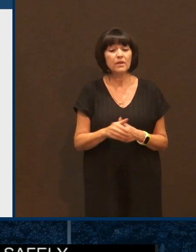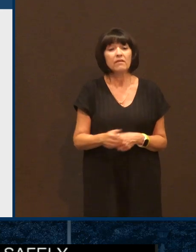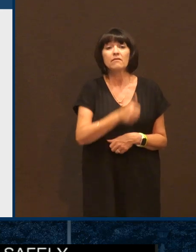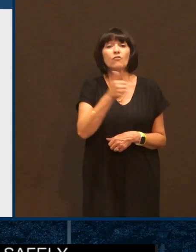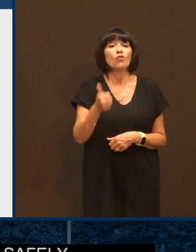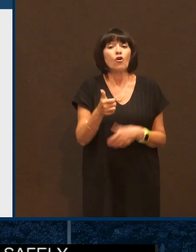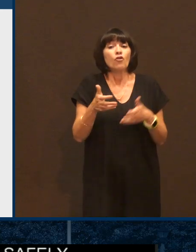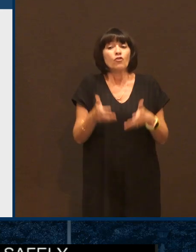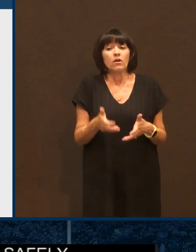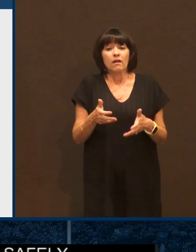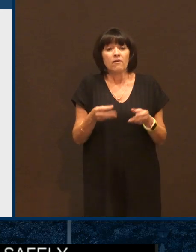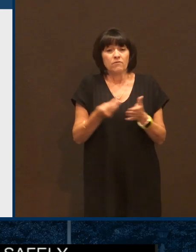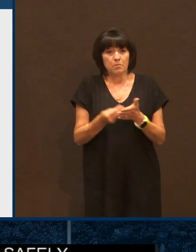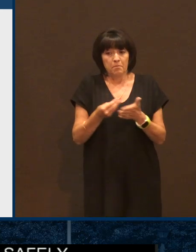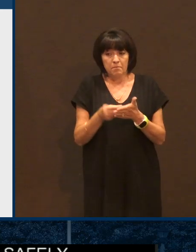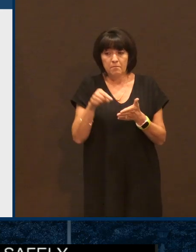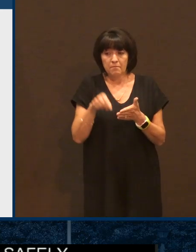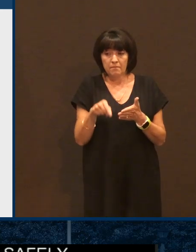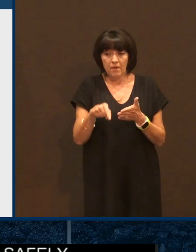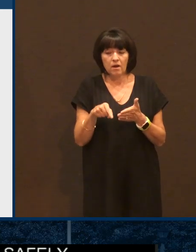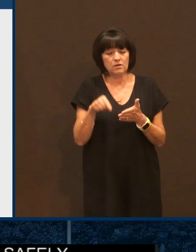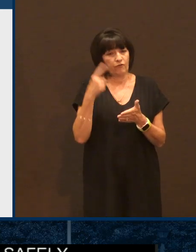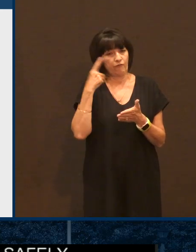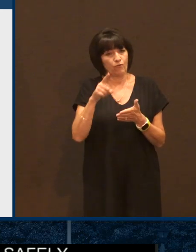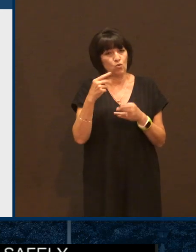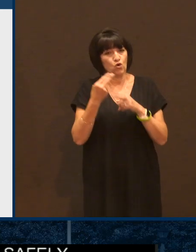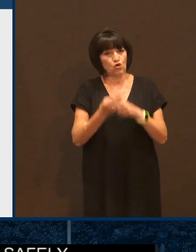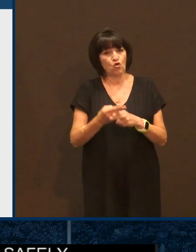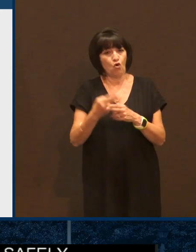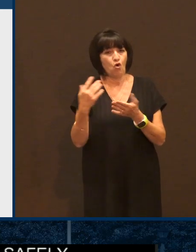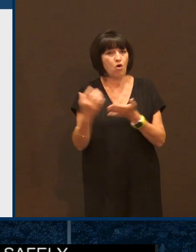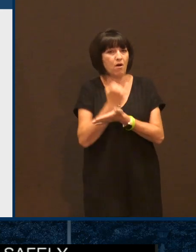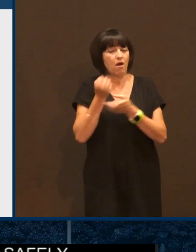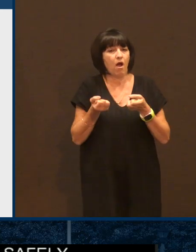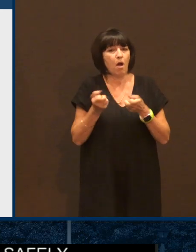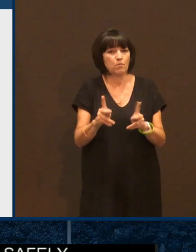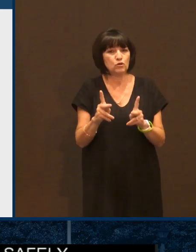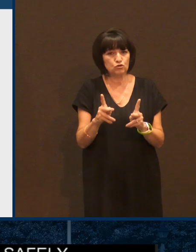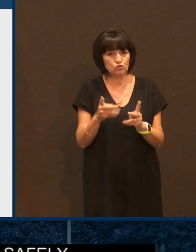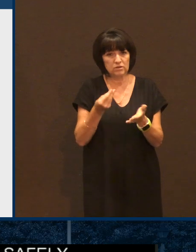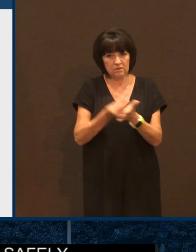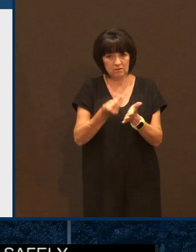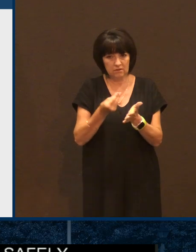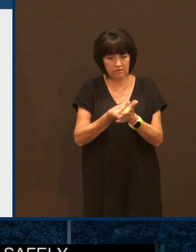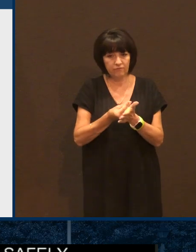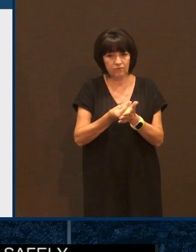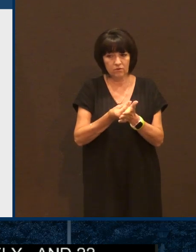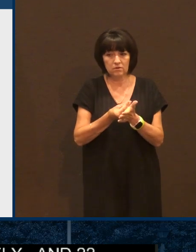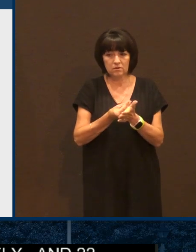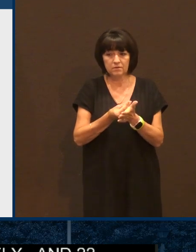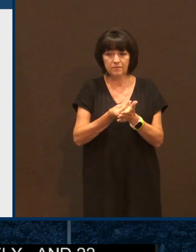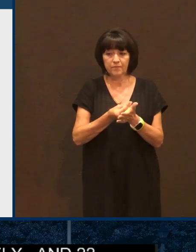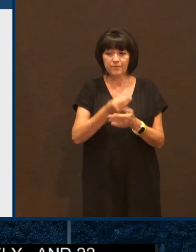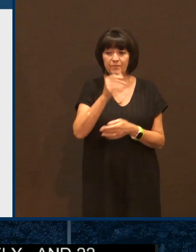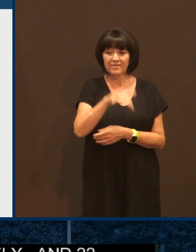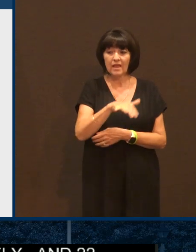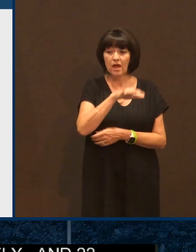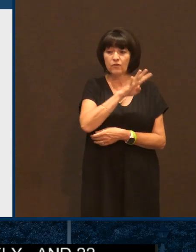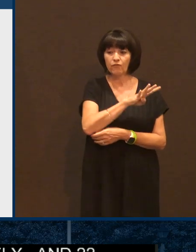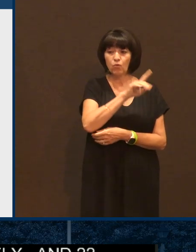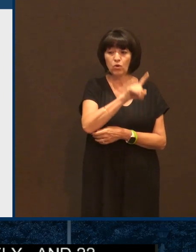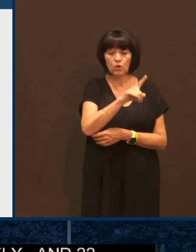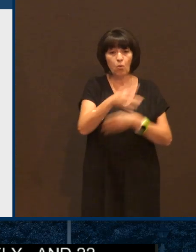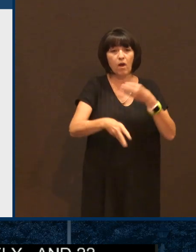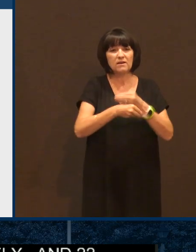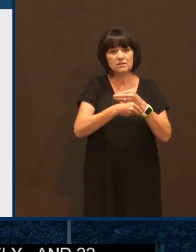state. This would allow 41 additional schools, in addition to the 44 last year, to